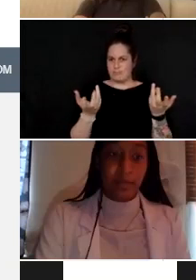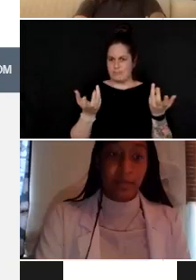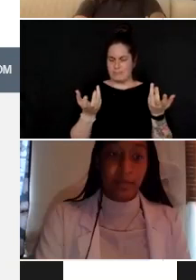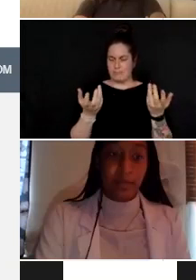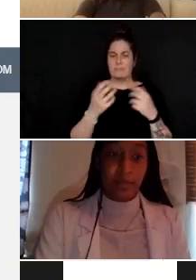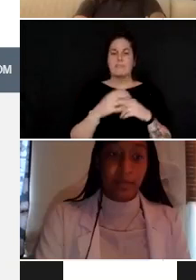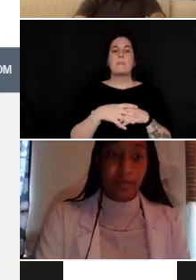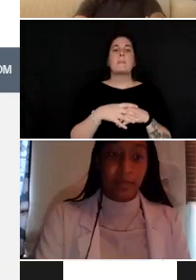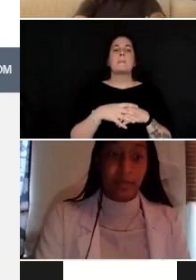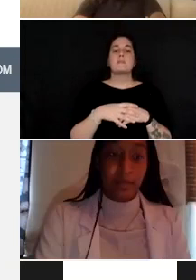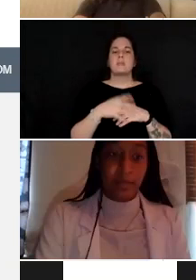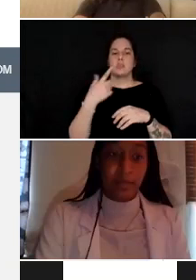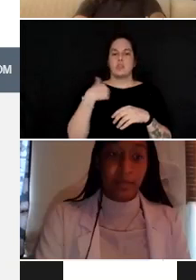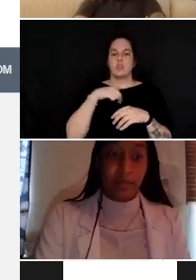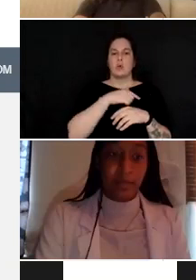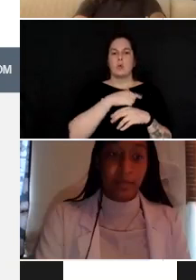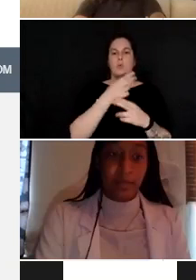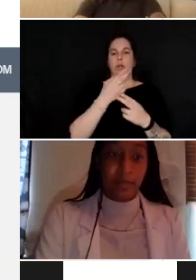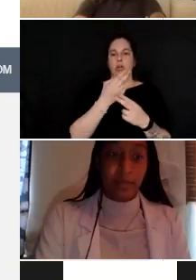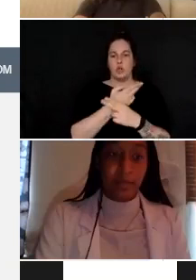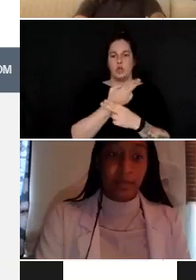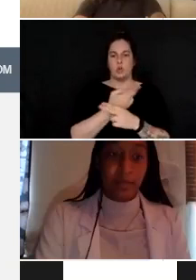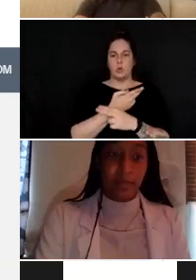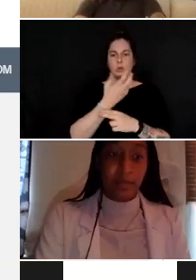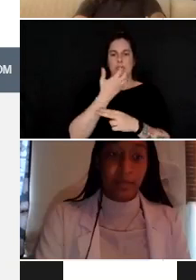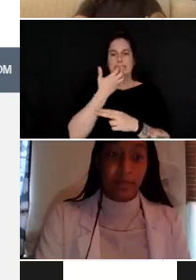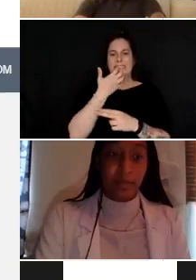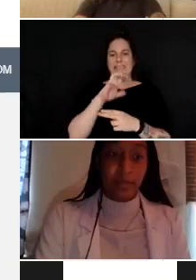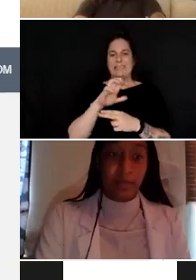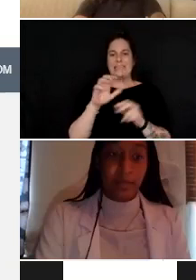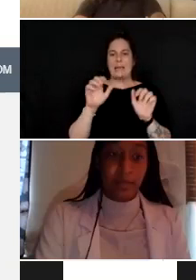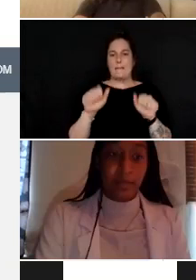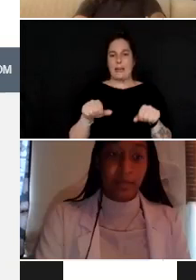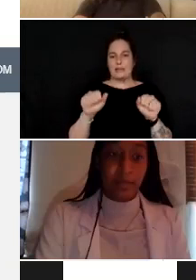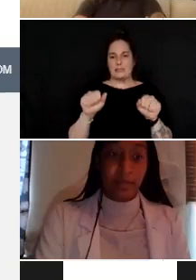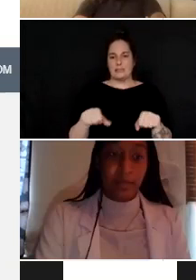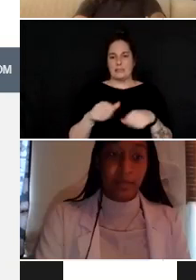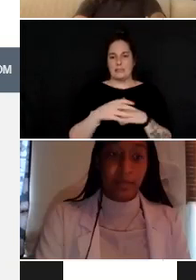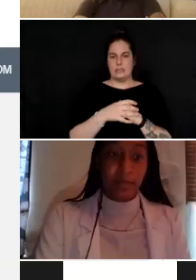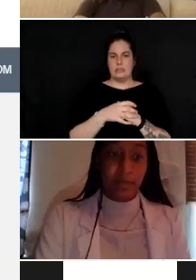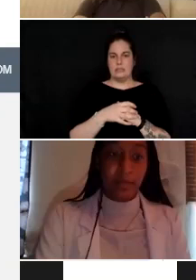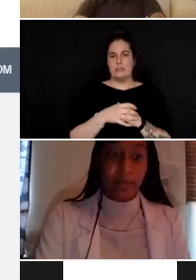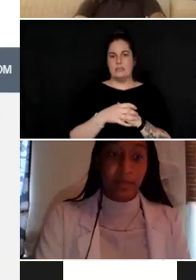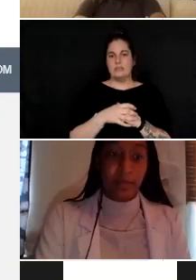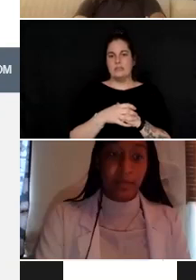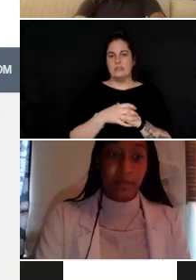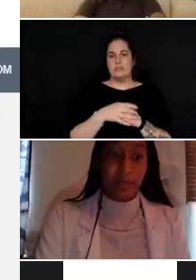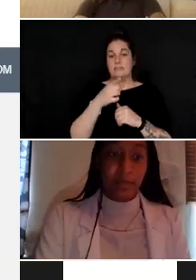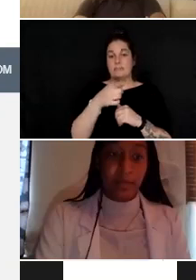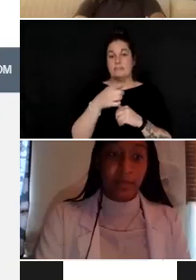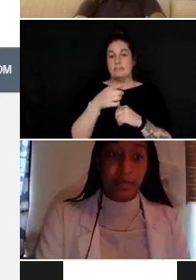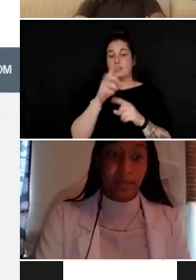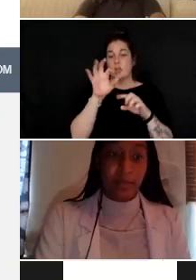And we can use that, the heat capacity formula. The formula that you see in the